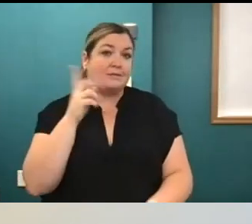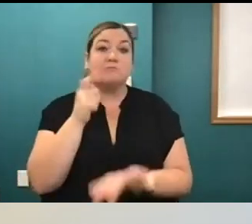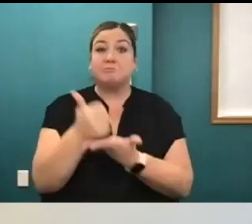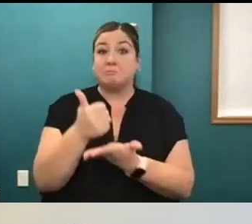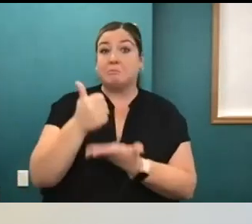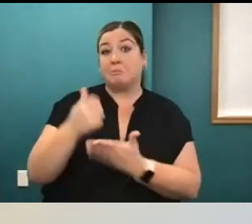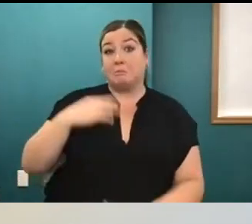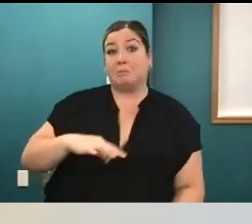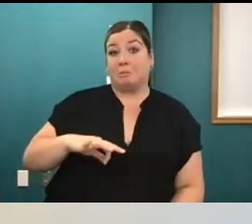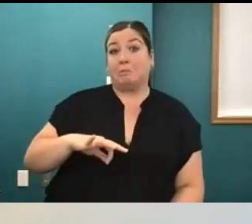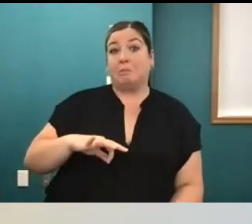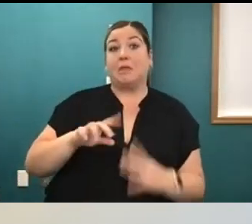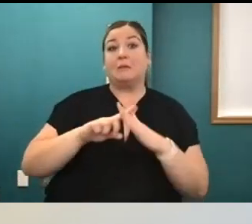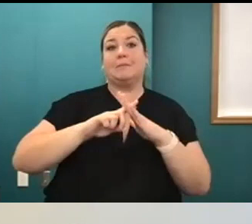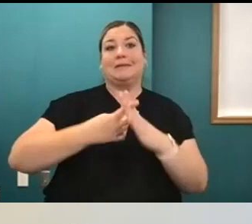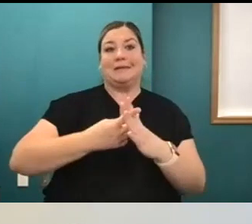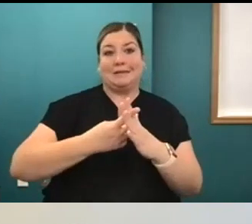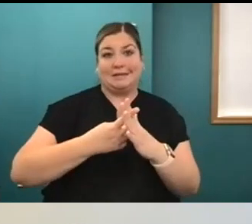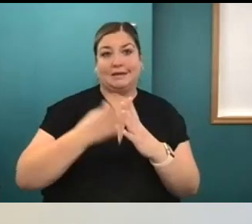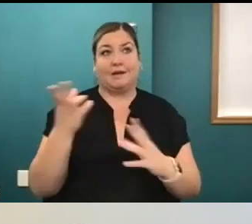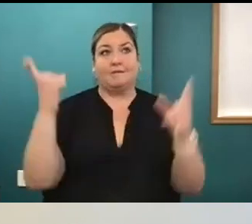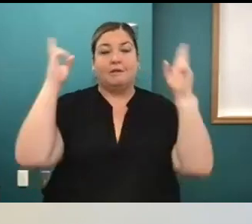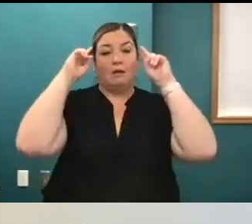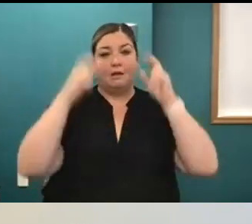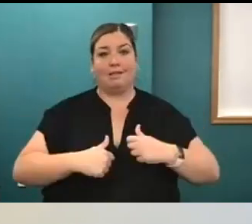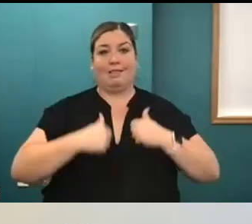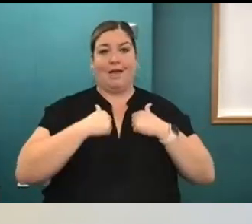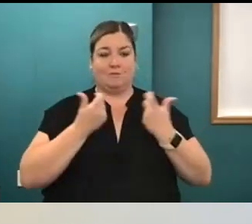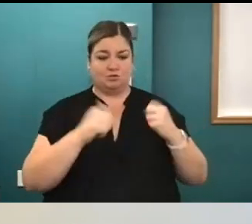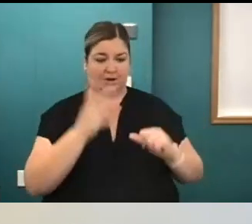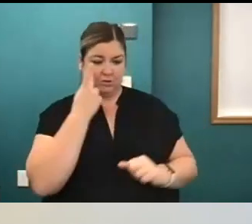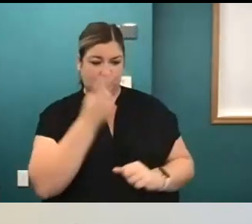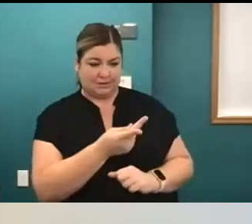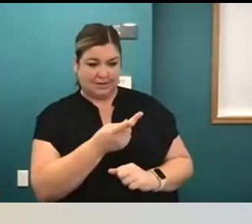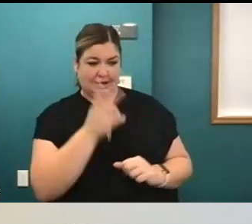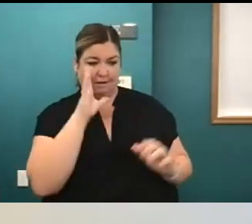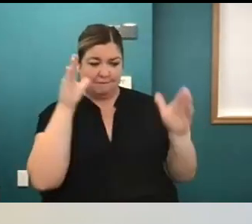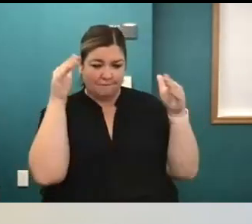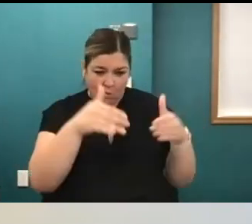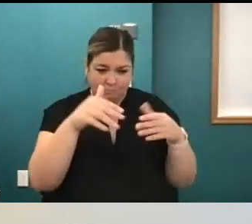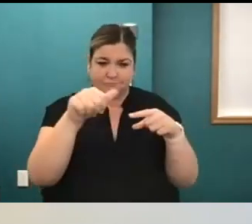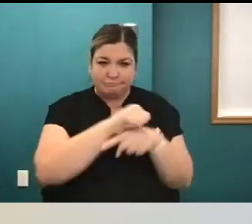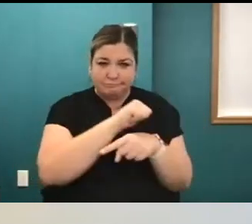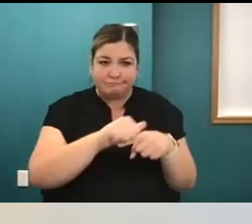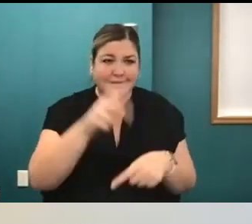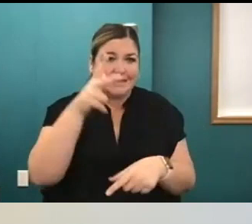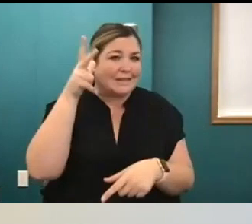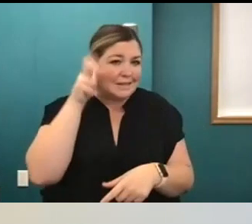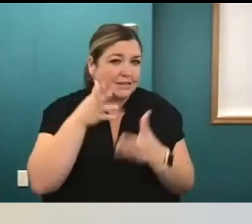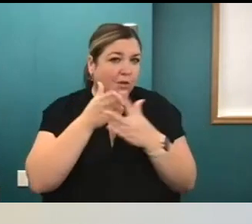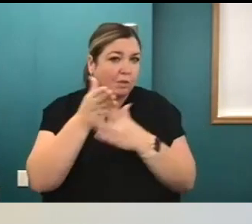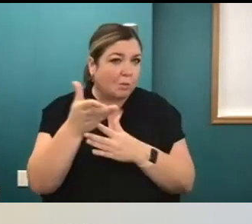at the beginning of the implant life when we're looking to really see that focused practice listening through the implant